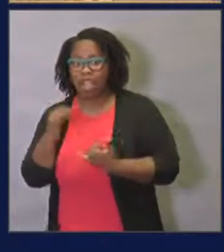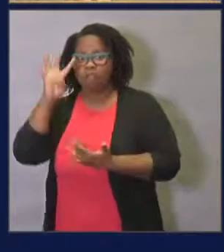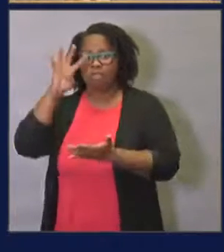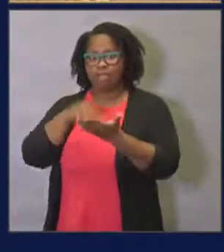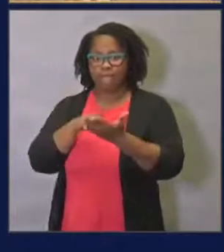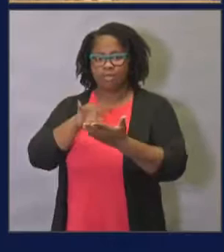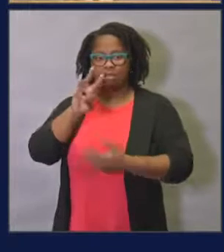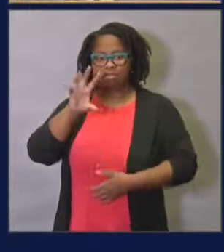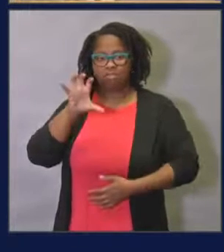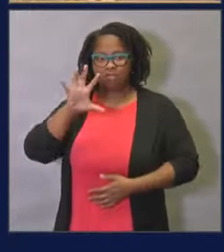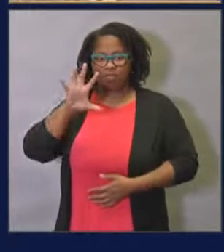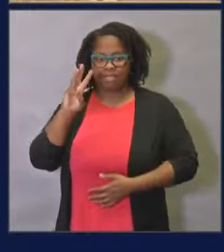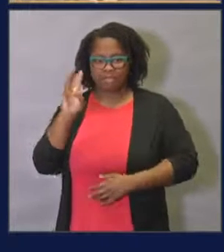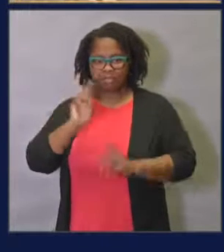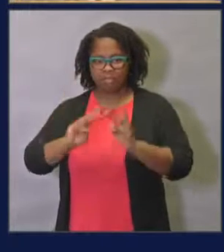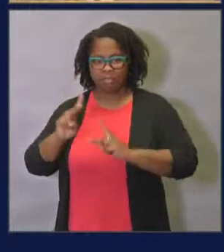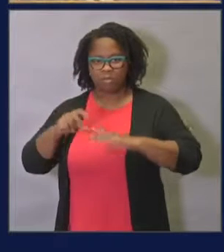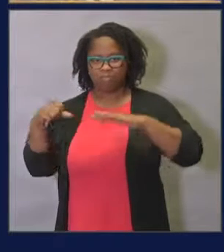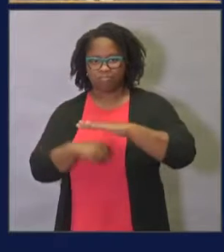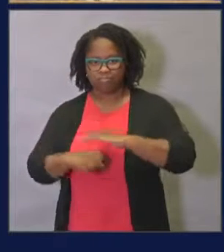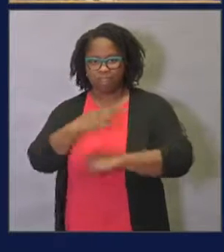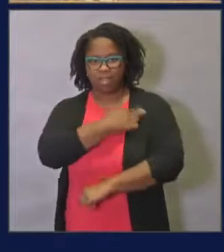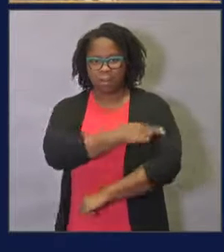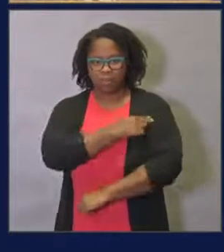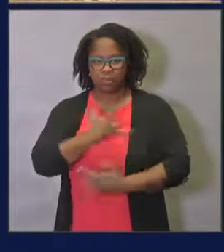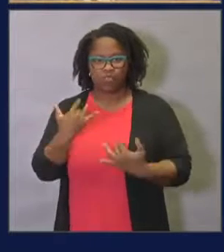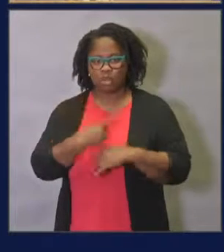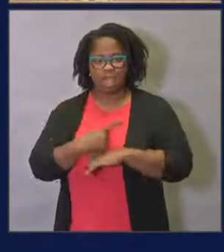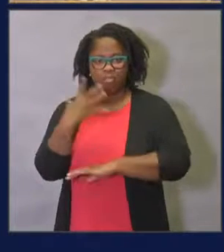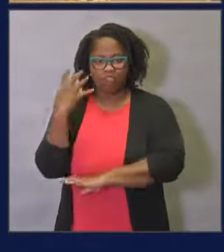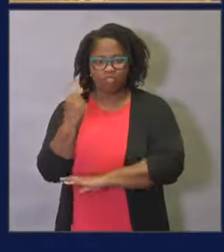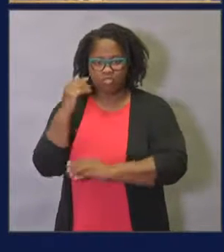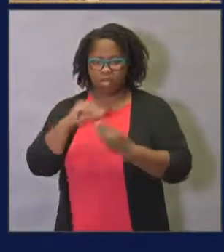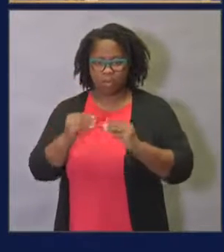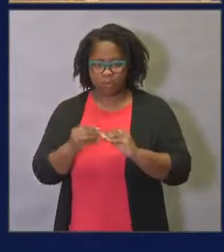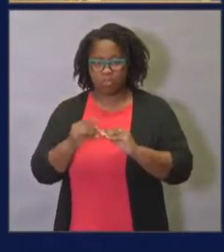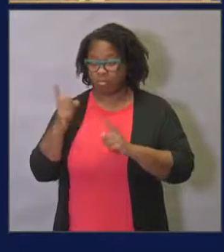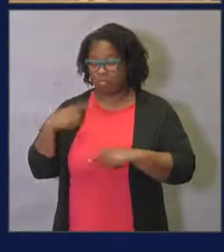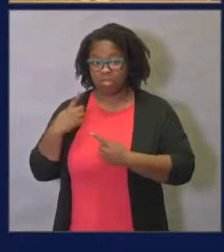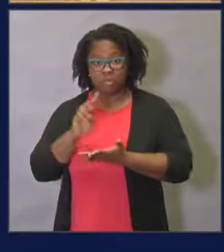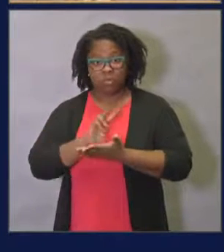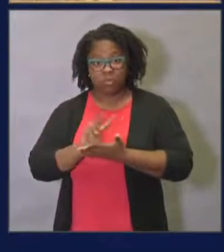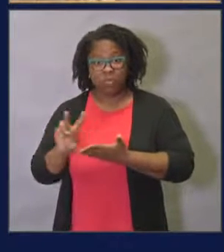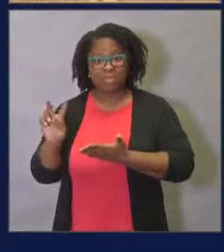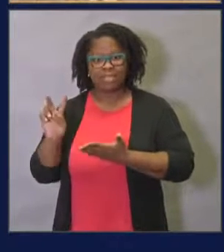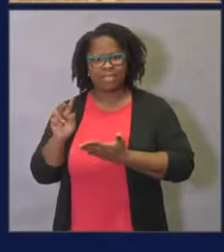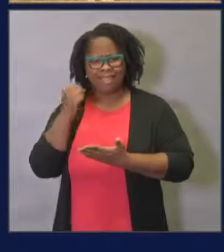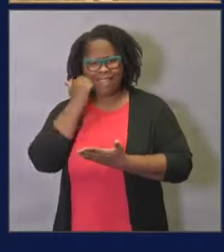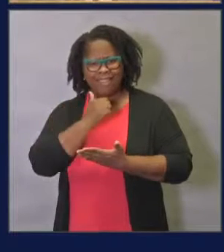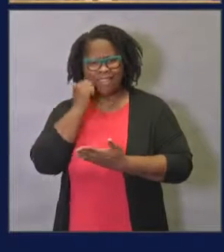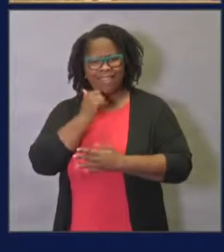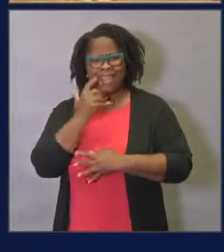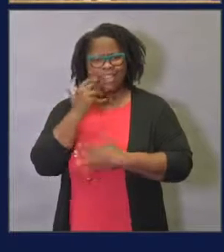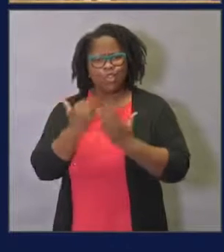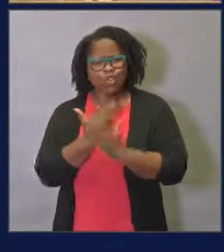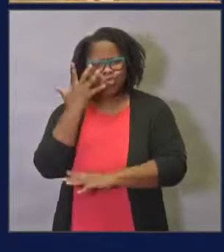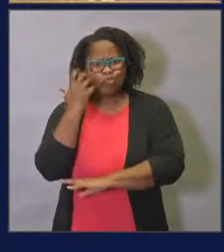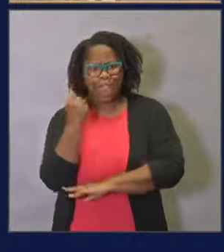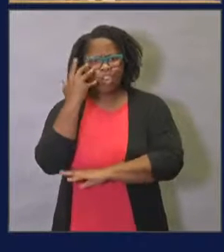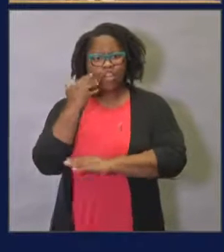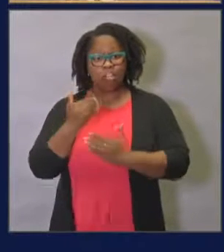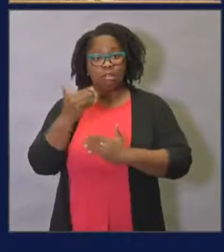4,656 patients that are hospitalized today. For the past 2 weeks, every day, we've seen a record number of people